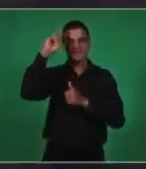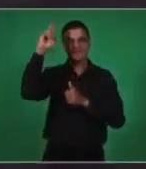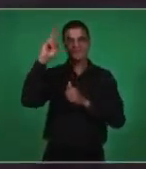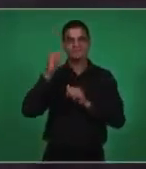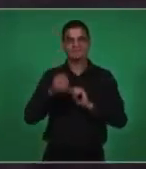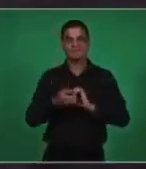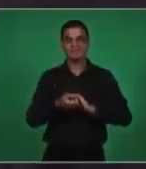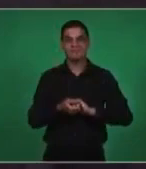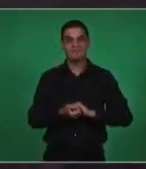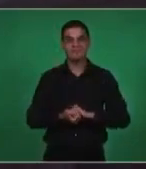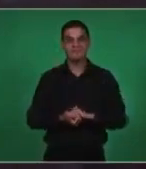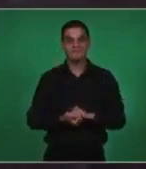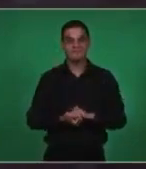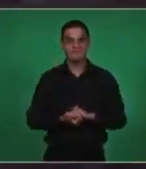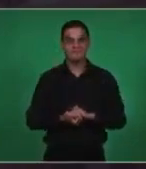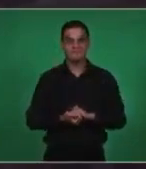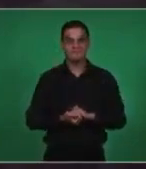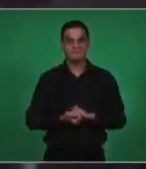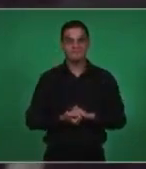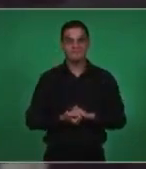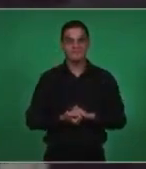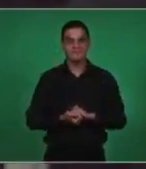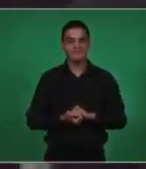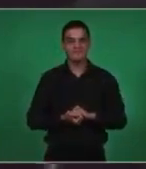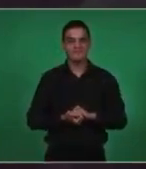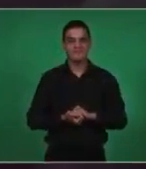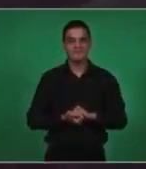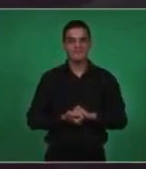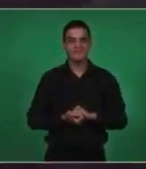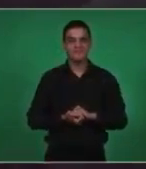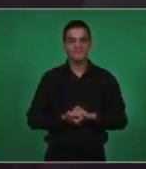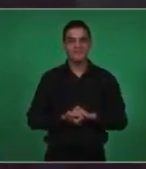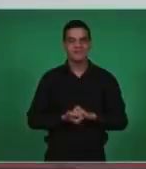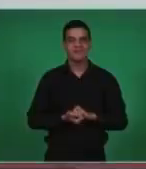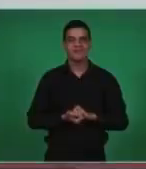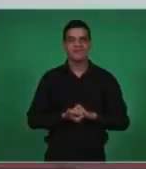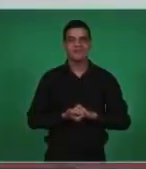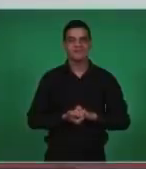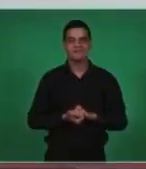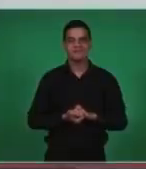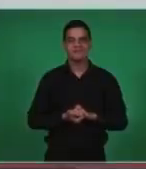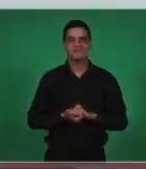Glory to God, hallelujah, Lord. Blessed be your name. Glory to God.